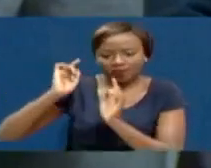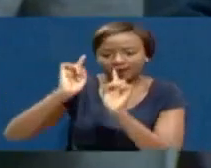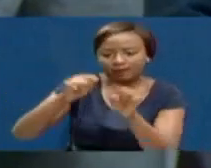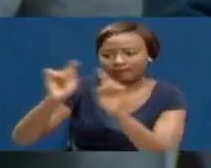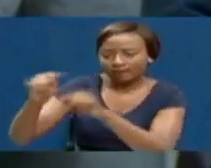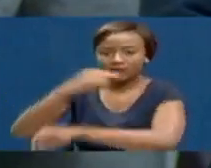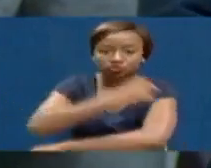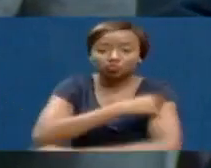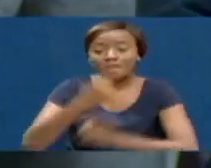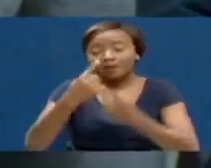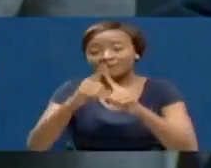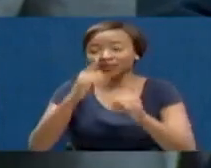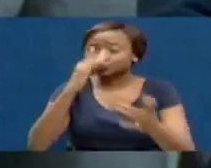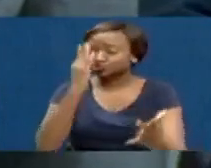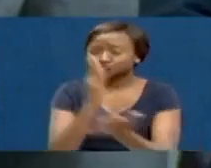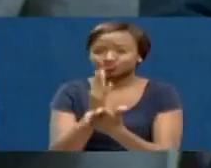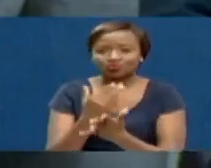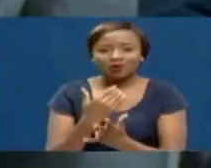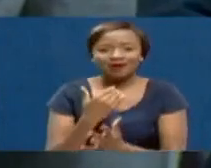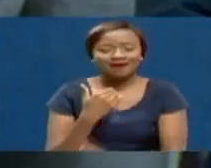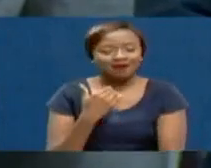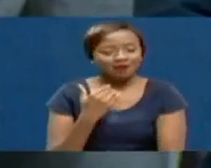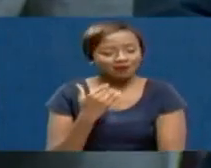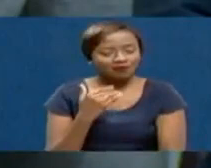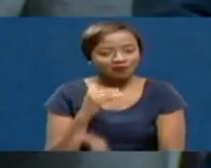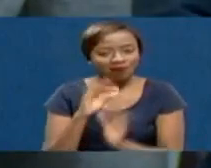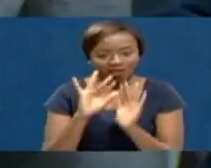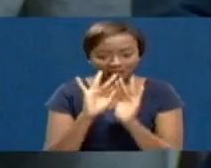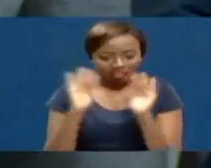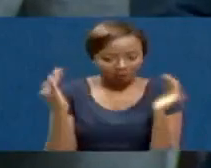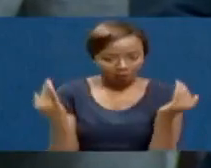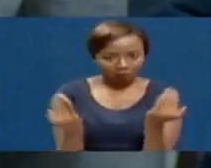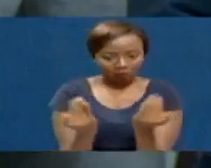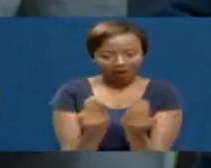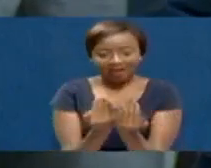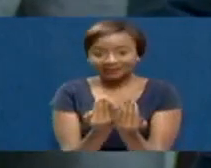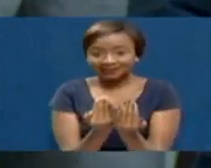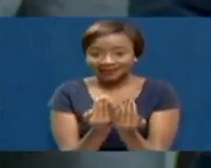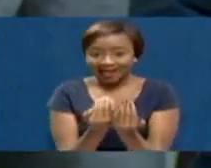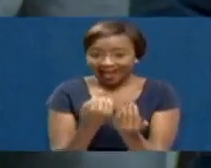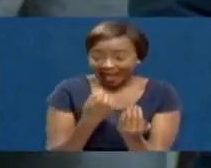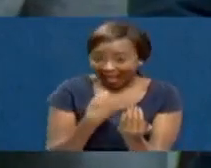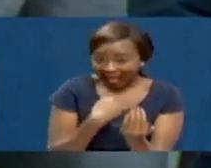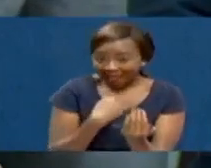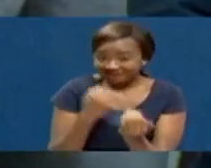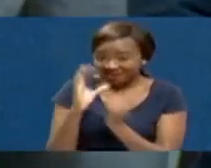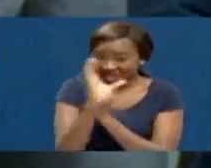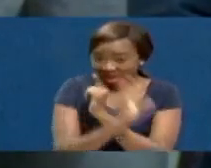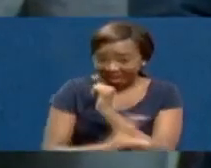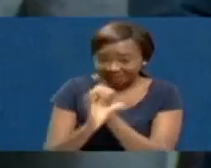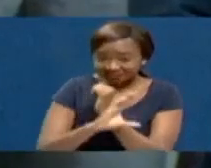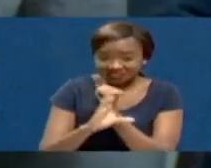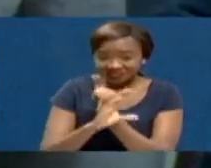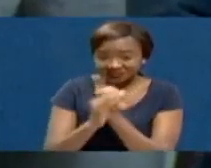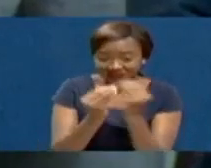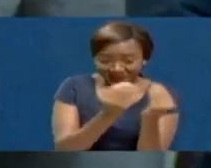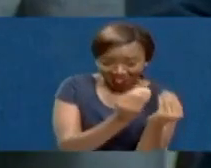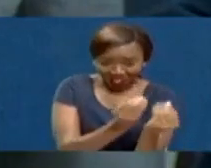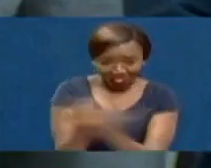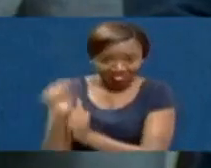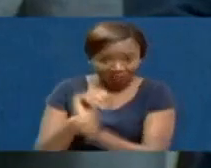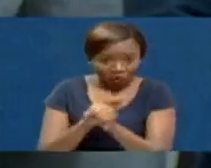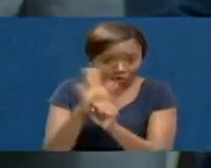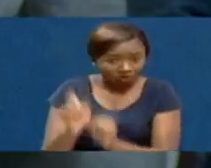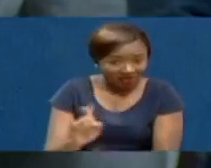no country on earth that has managed to contain this disease on just